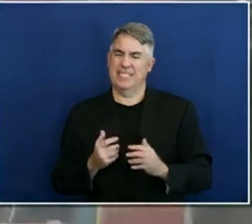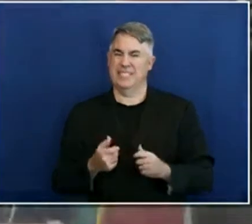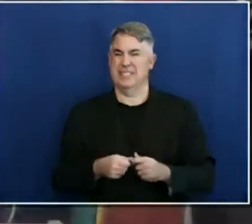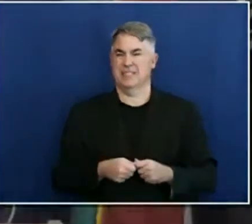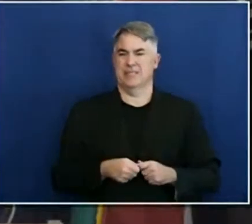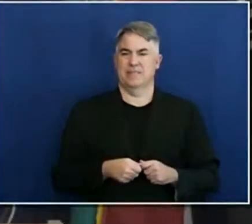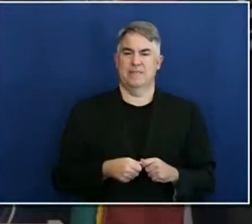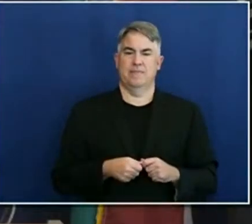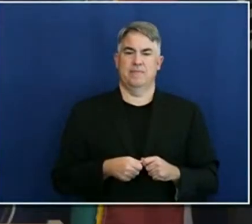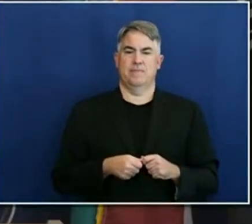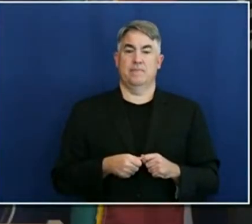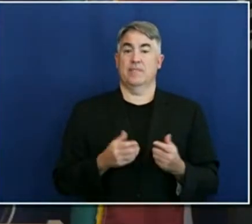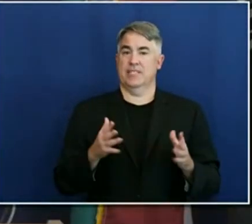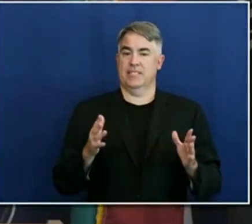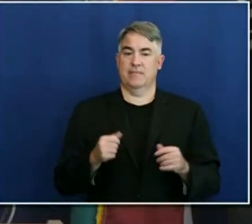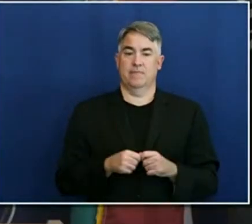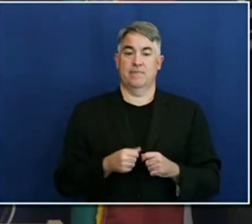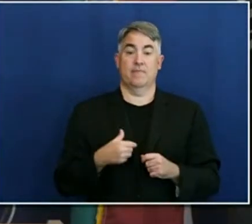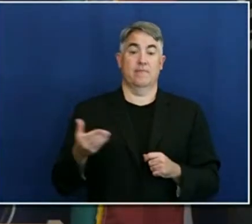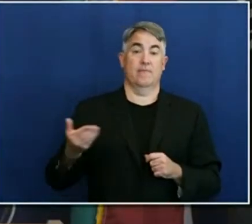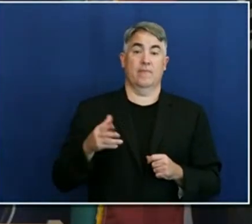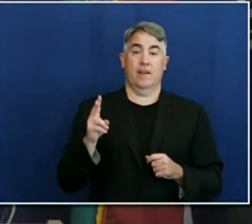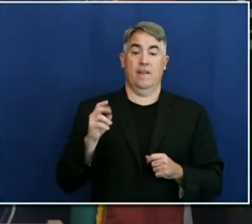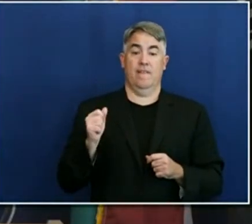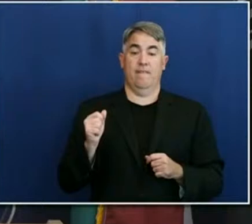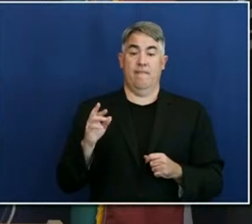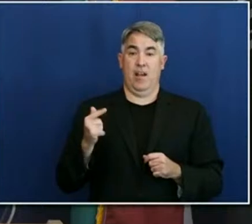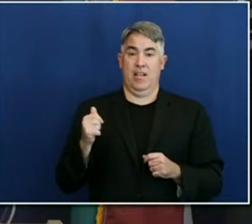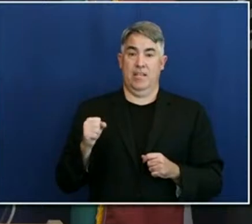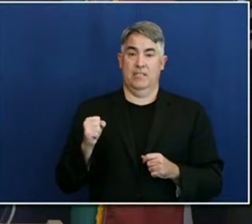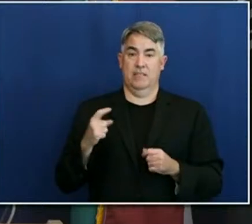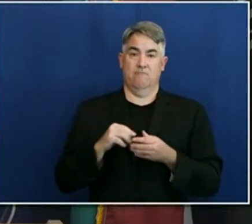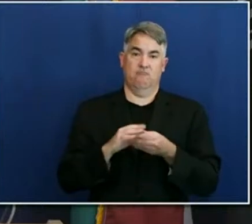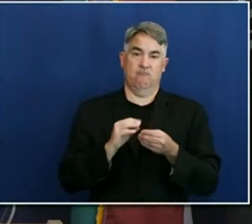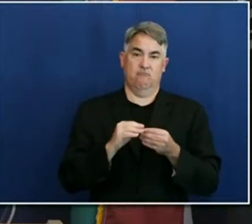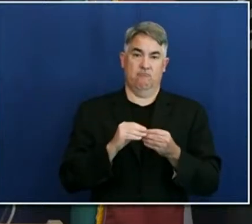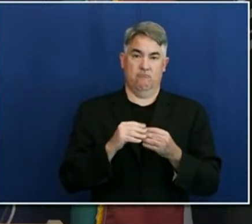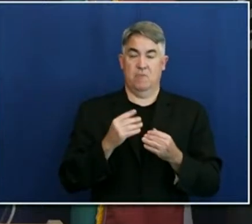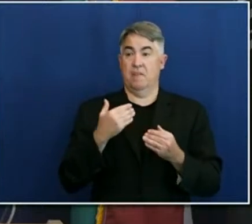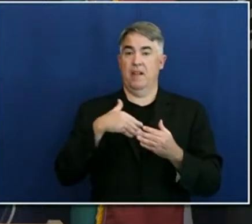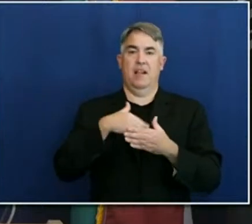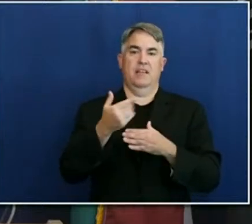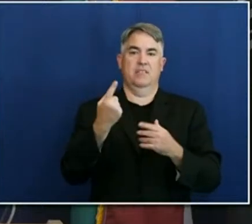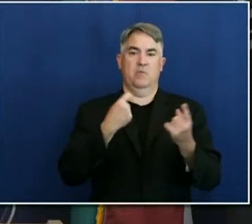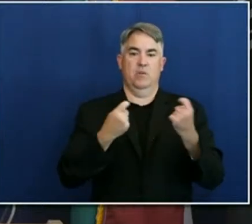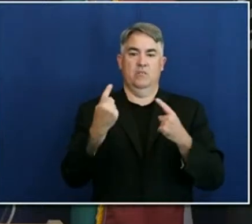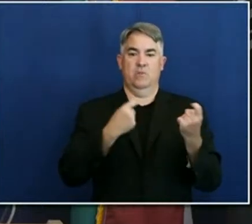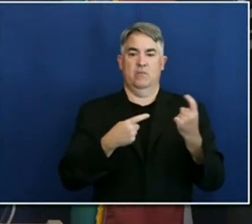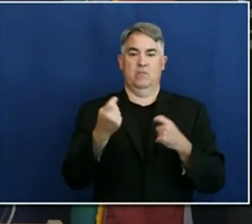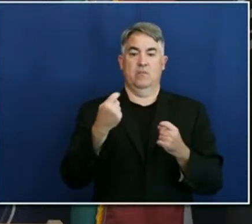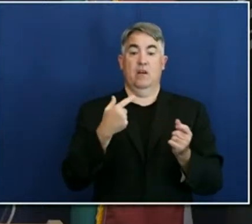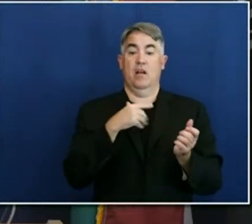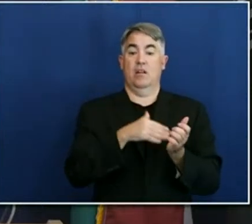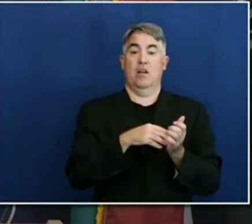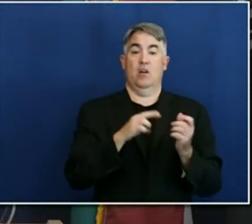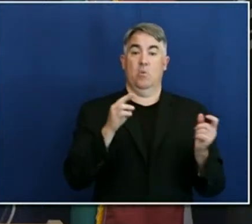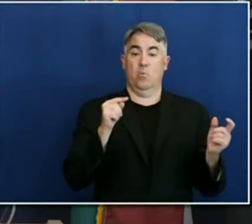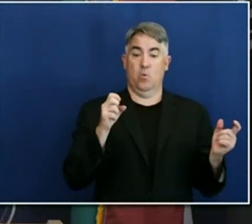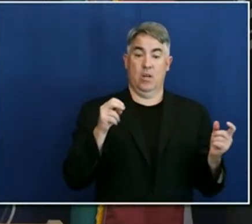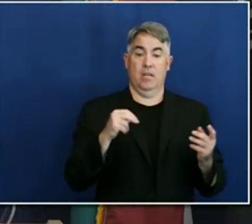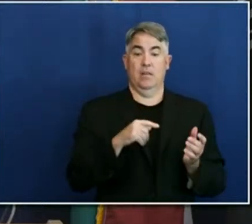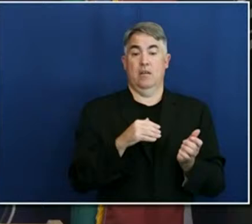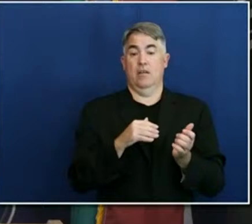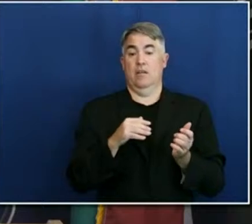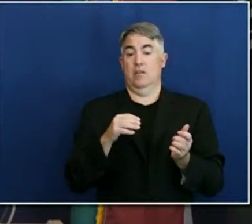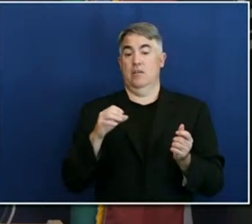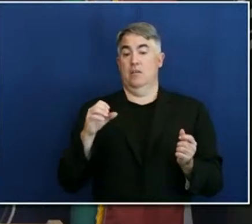That concludes my update. We're going to hear from Vice Chair Vargas, and then we will get into your questions. Both Dr. Wooten and Dr. Shaw are here to answer